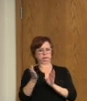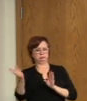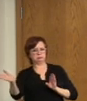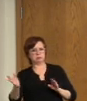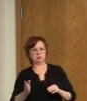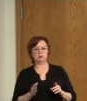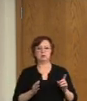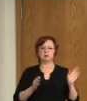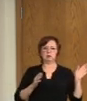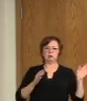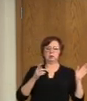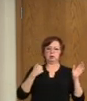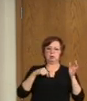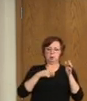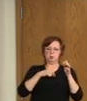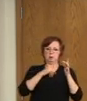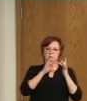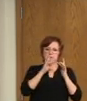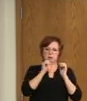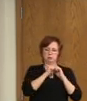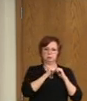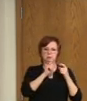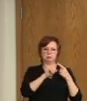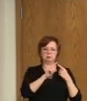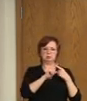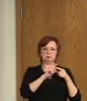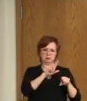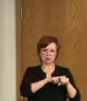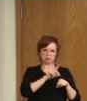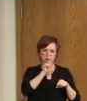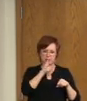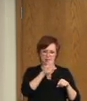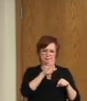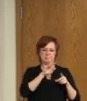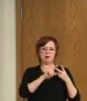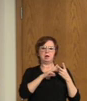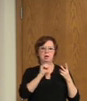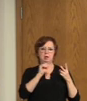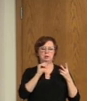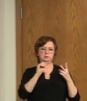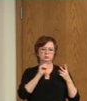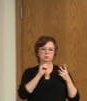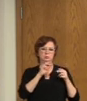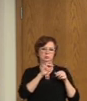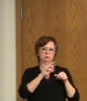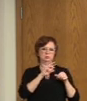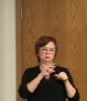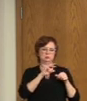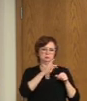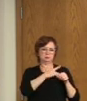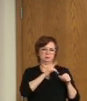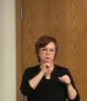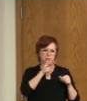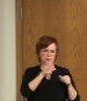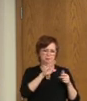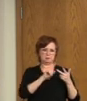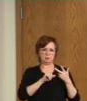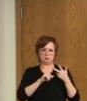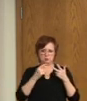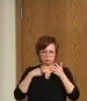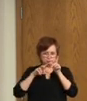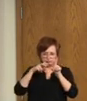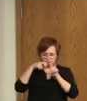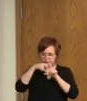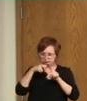National Microbiology Laboratory, of any case which may have been linked to travel to the UK. So far, we have